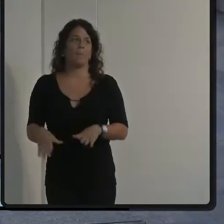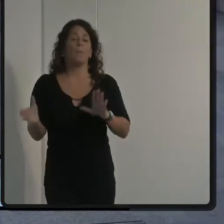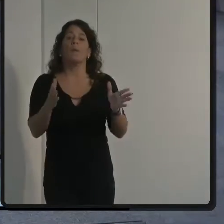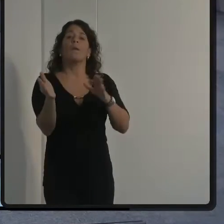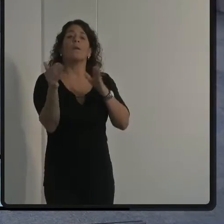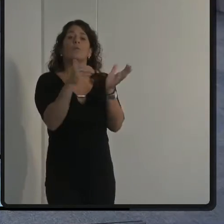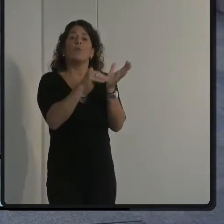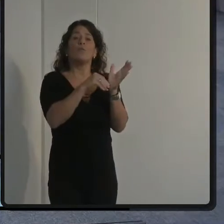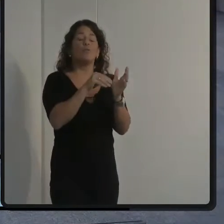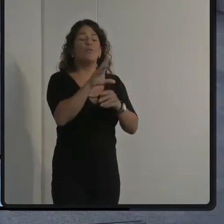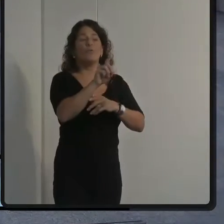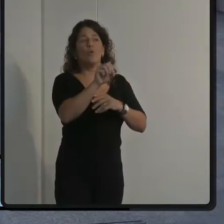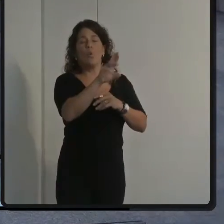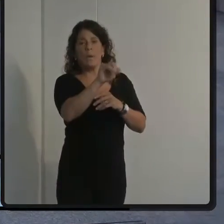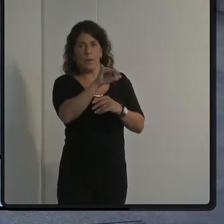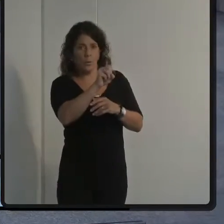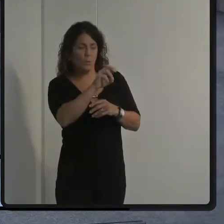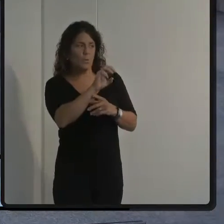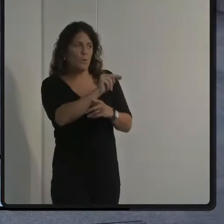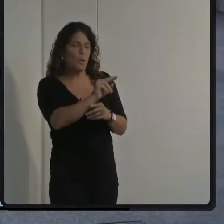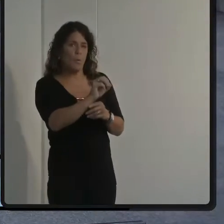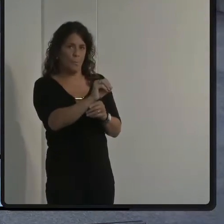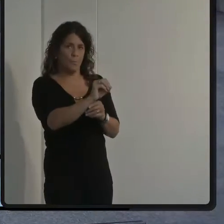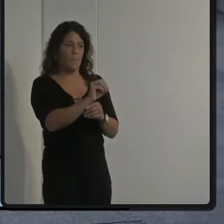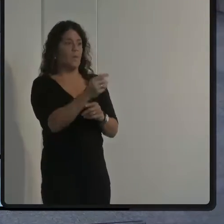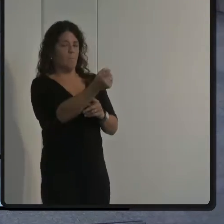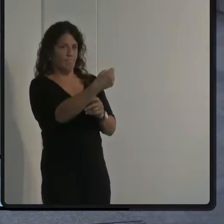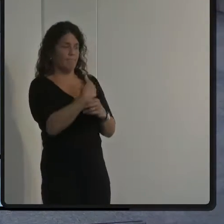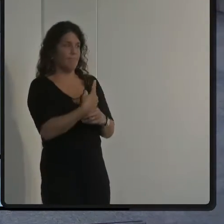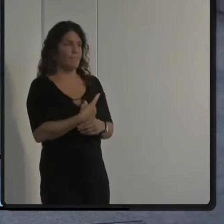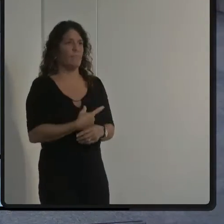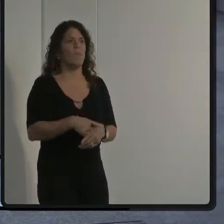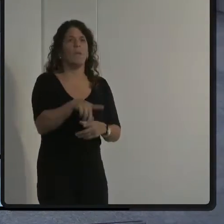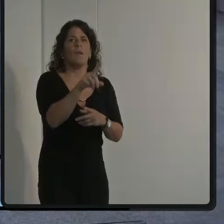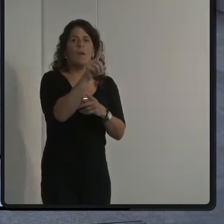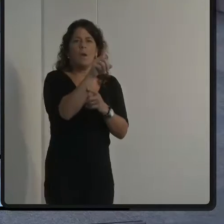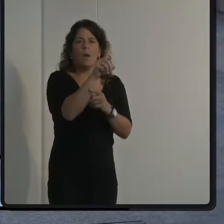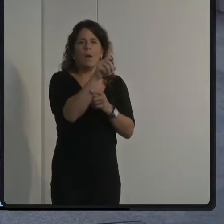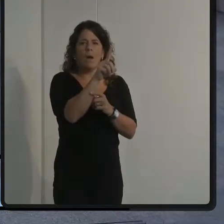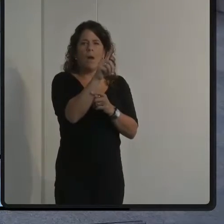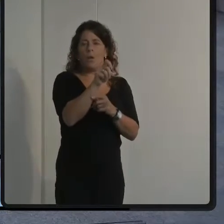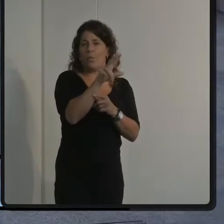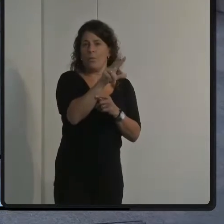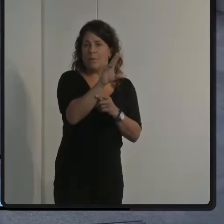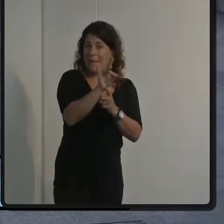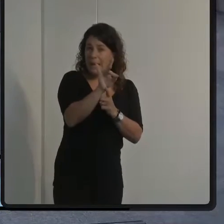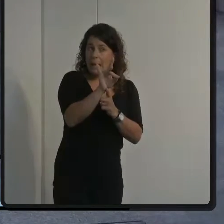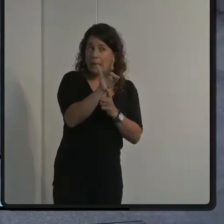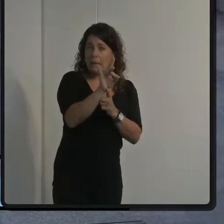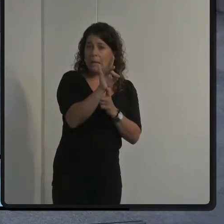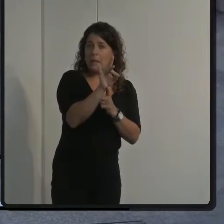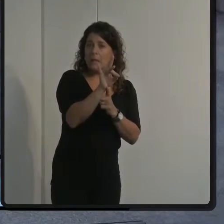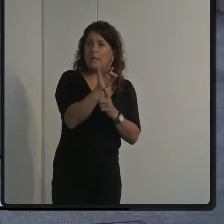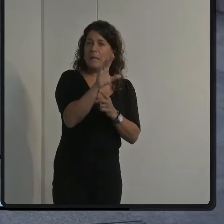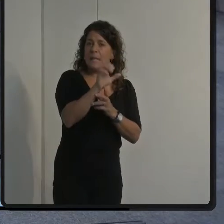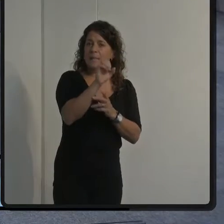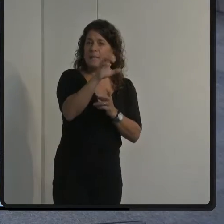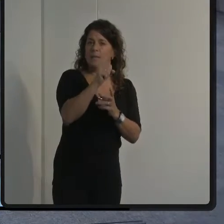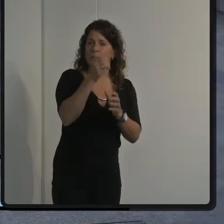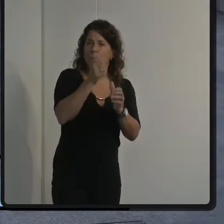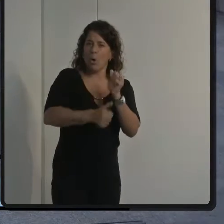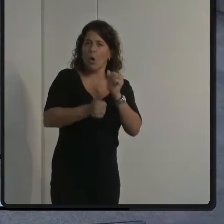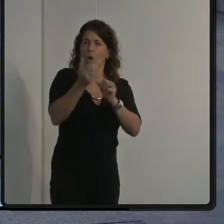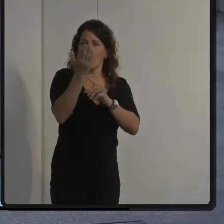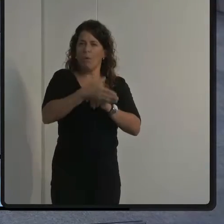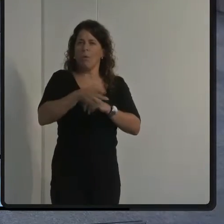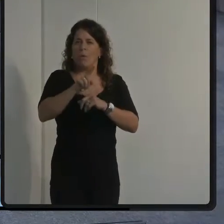just explaining the, I believe it was 138.7 cases per 100,000. If you could clarify that a little bit, where we need to